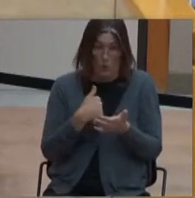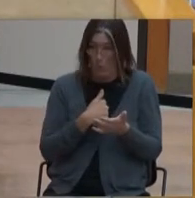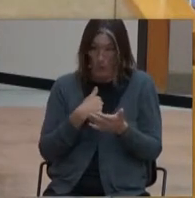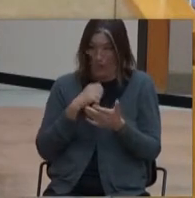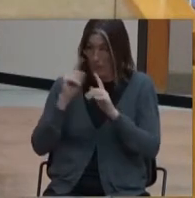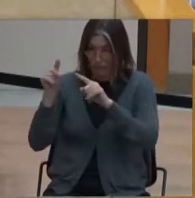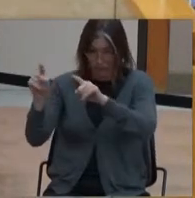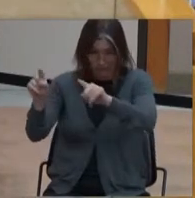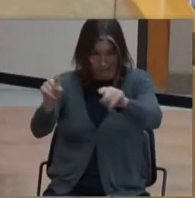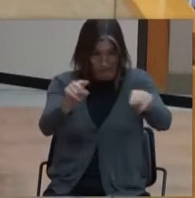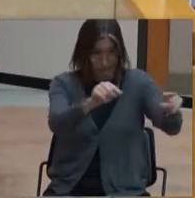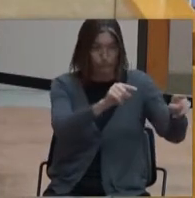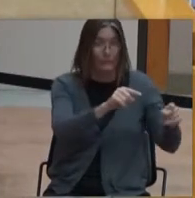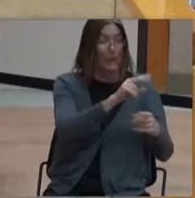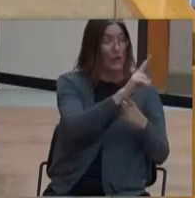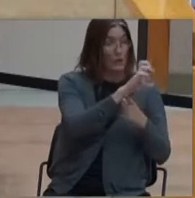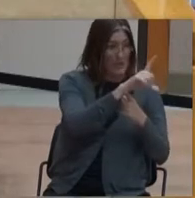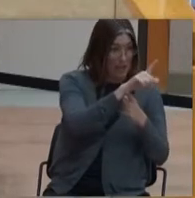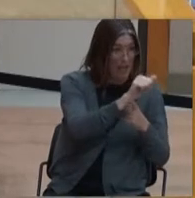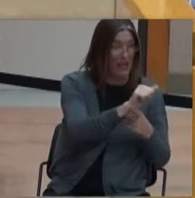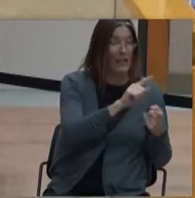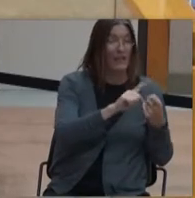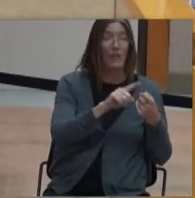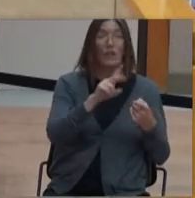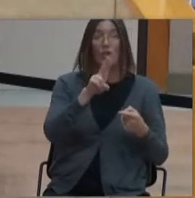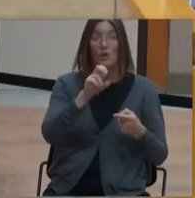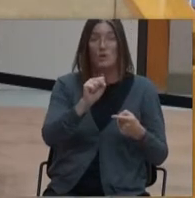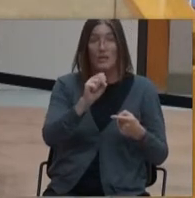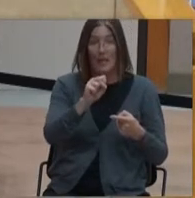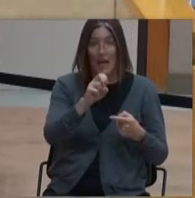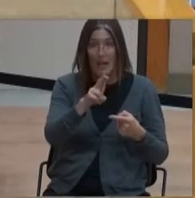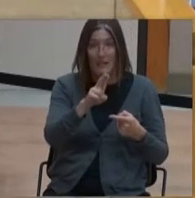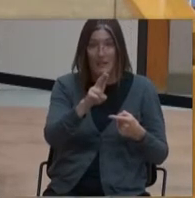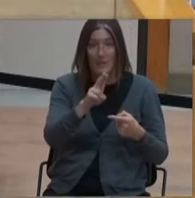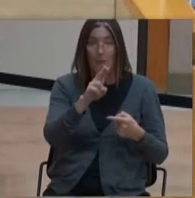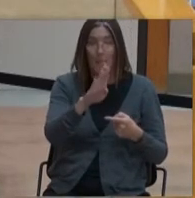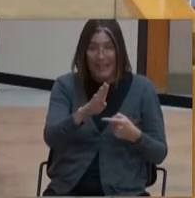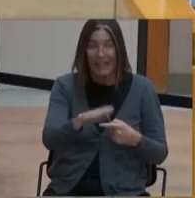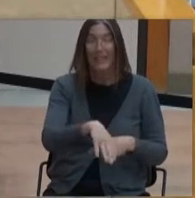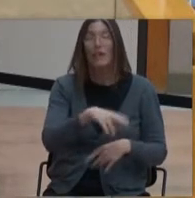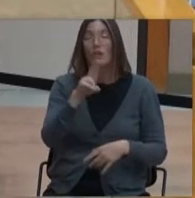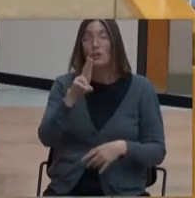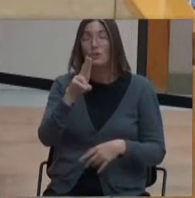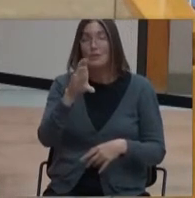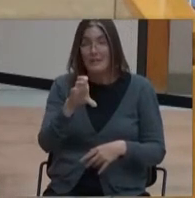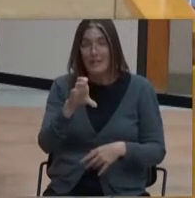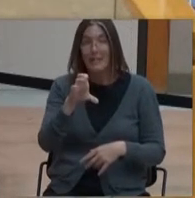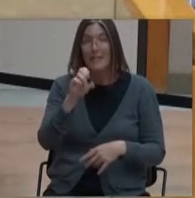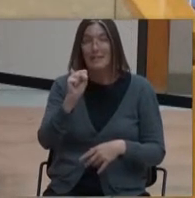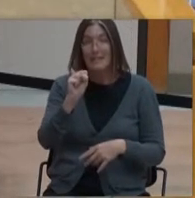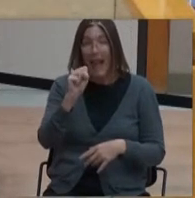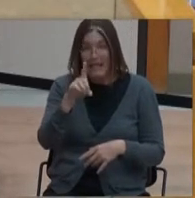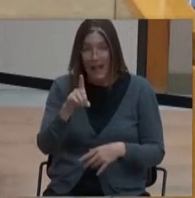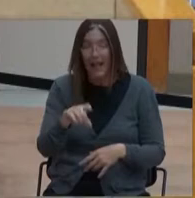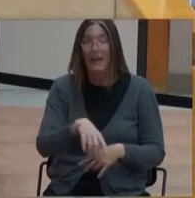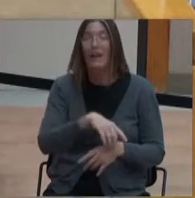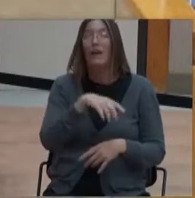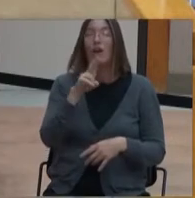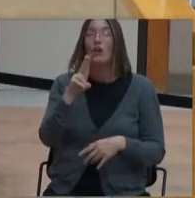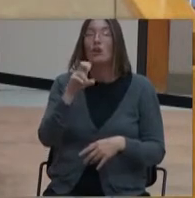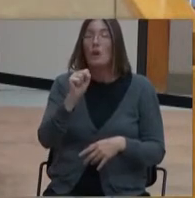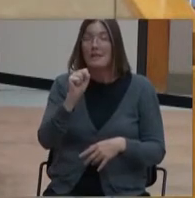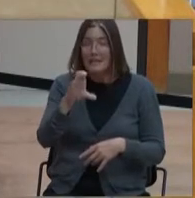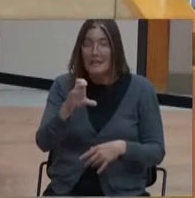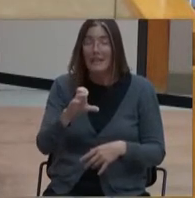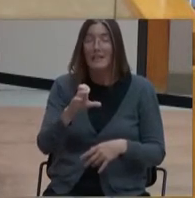currently attending is UCLA, UCSB, UC San Diego, USC, UC, University of